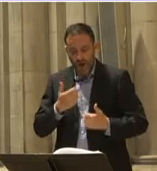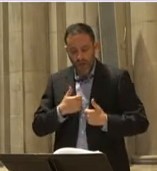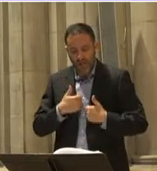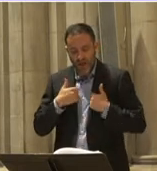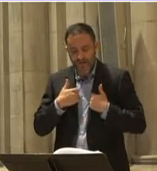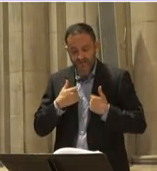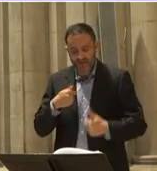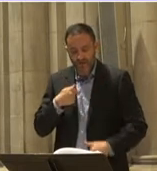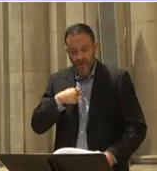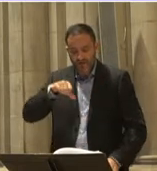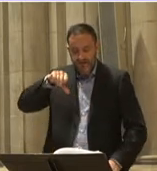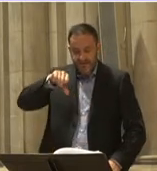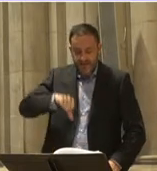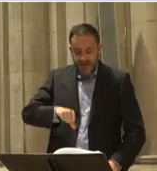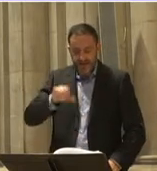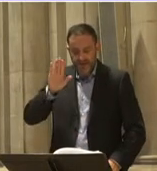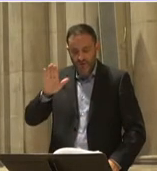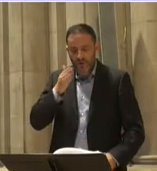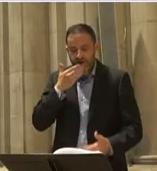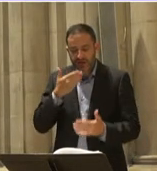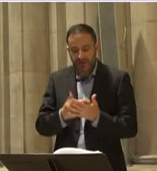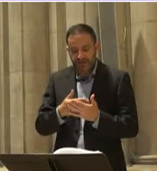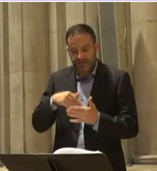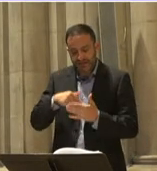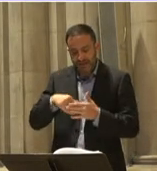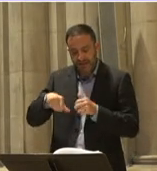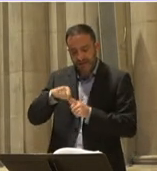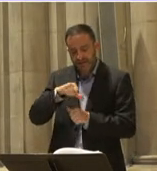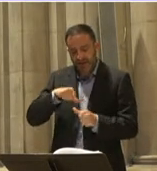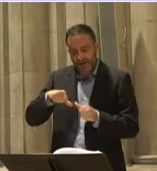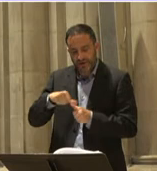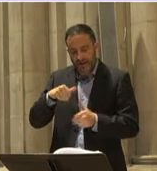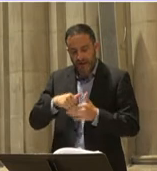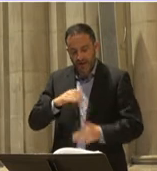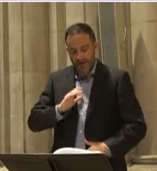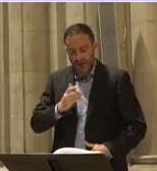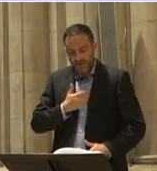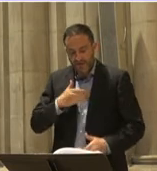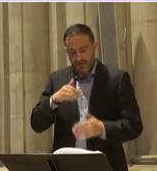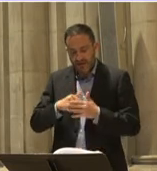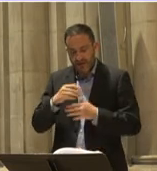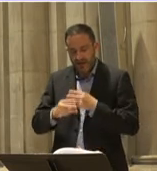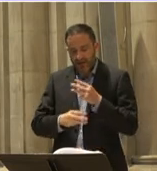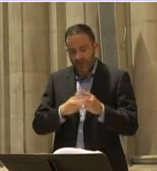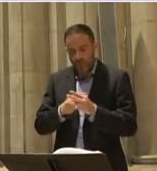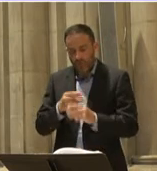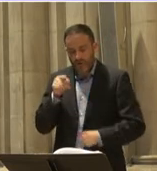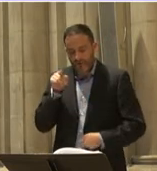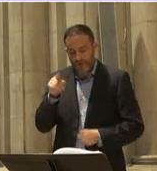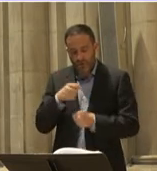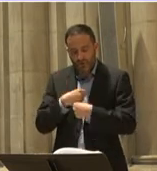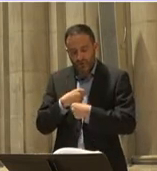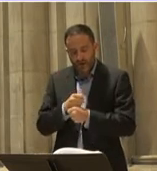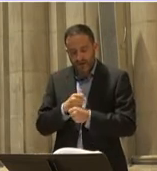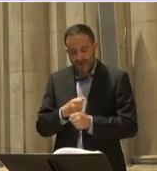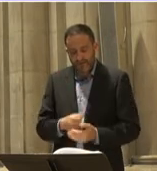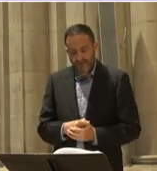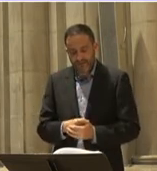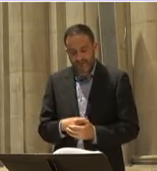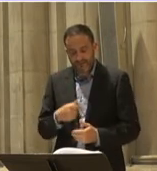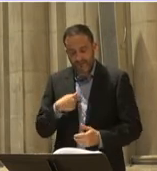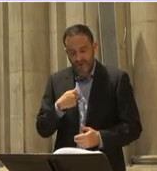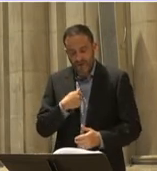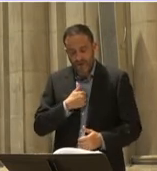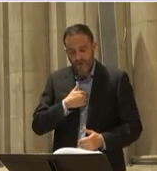lives. We have denied your goodness in each other, in ourselves, and in the world you have